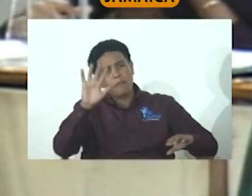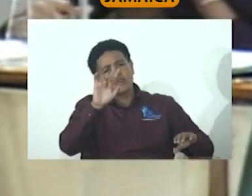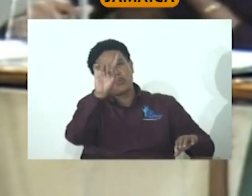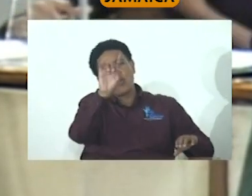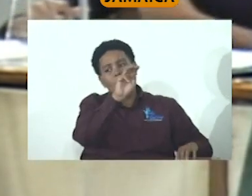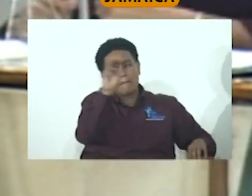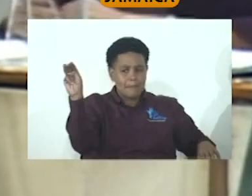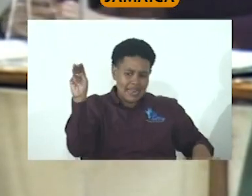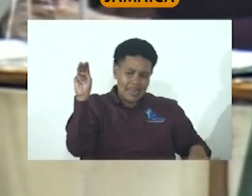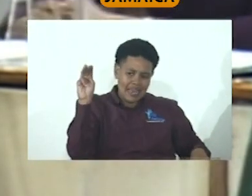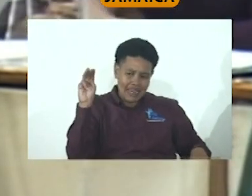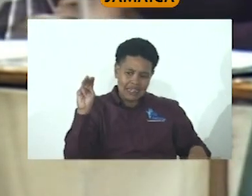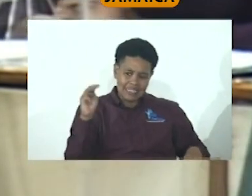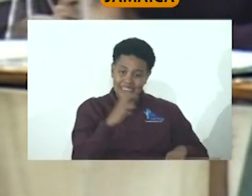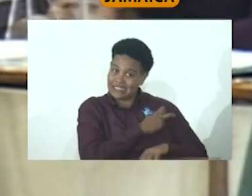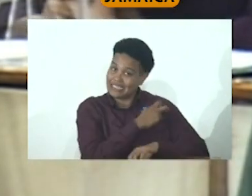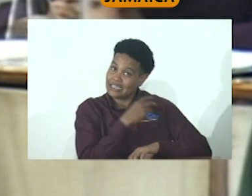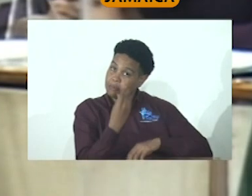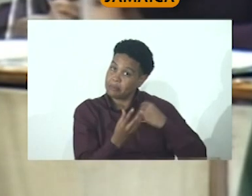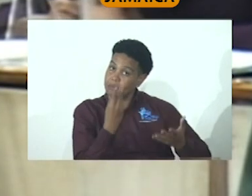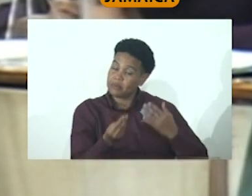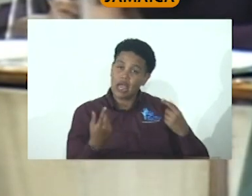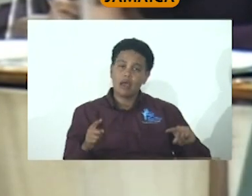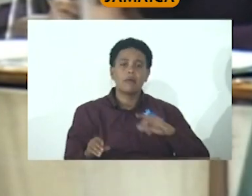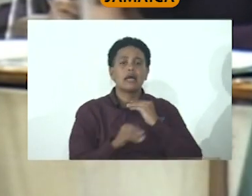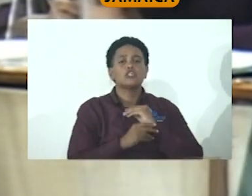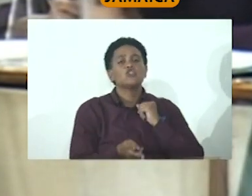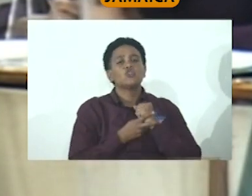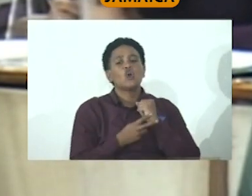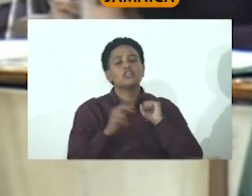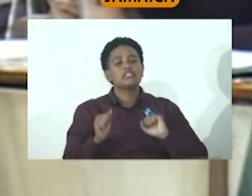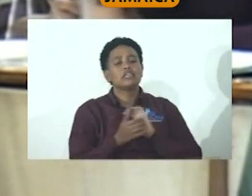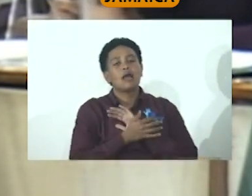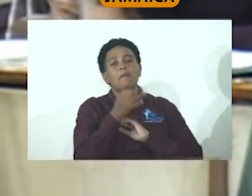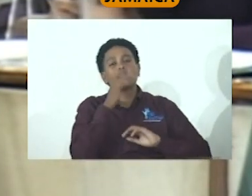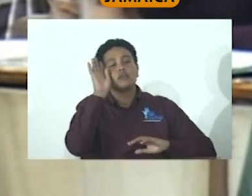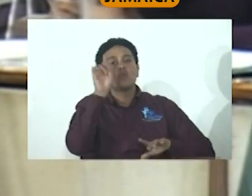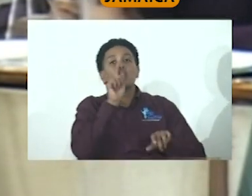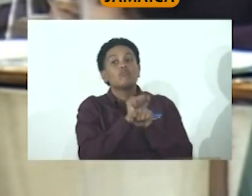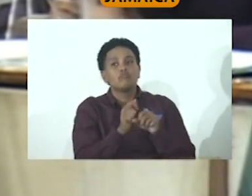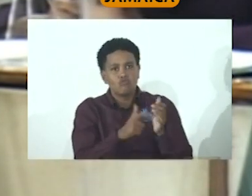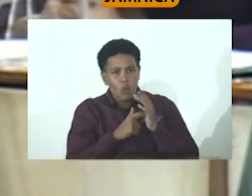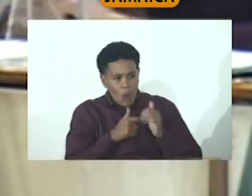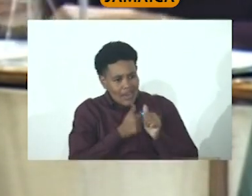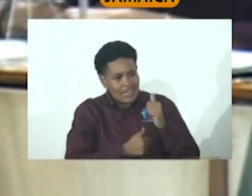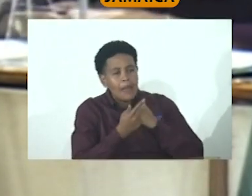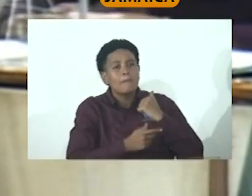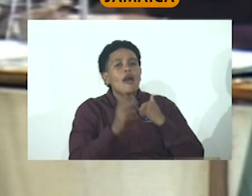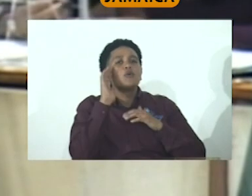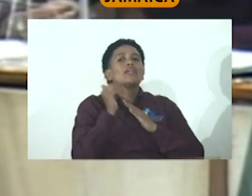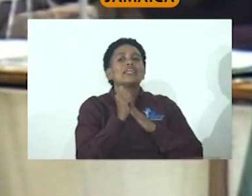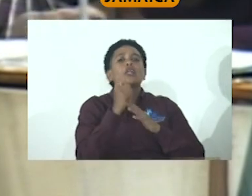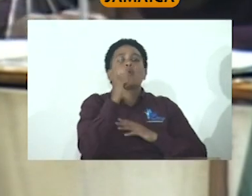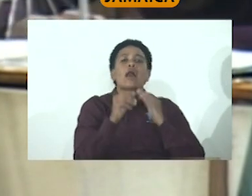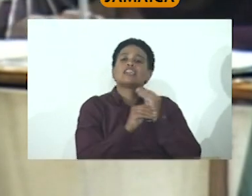million dosage, additional storage capacity will be required. Each parish will need at least one